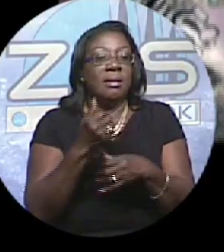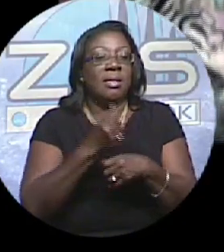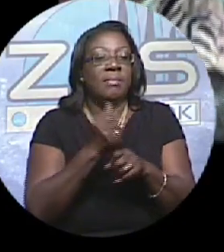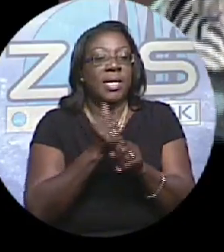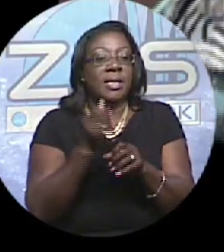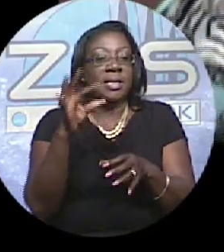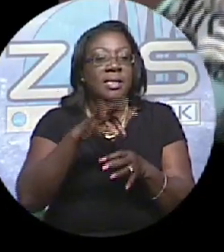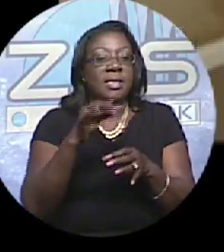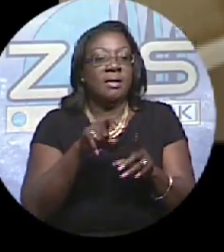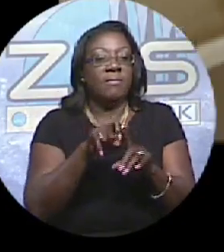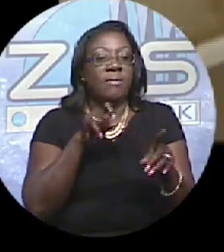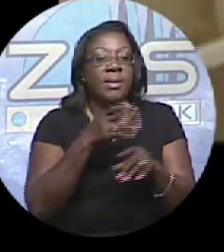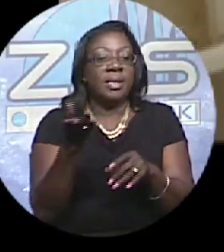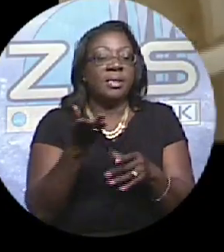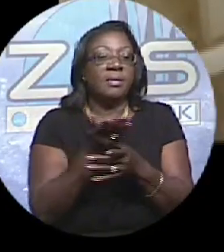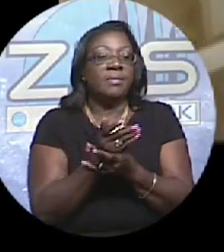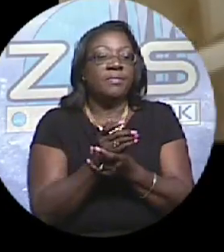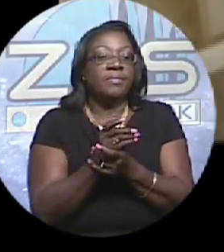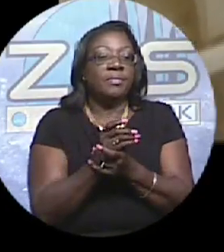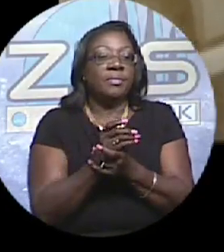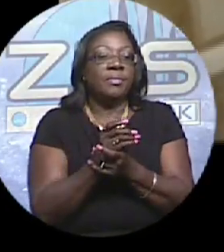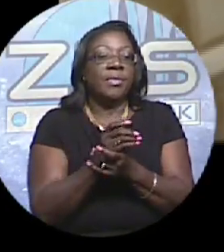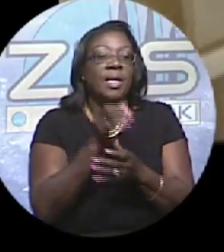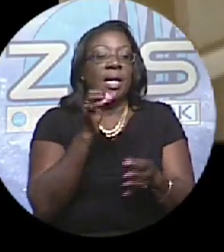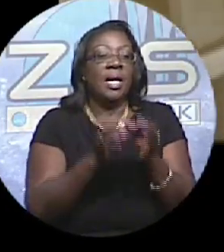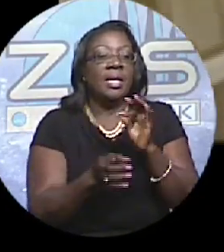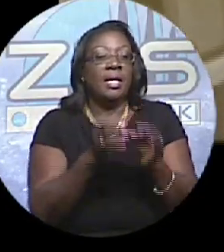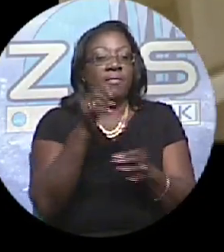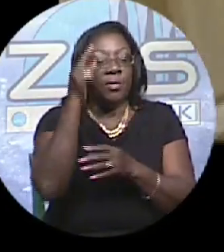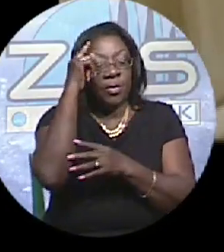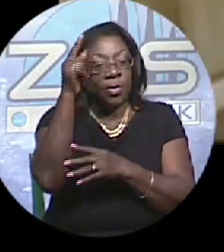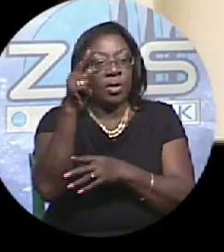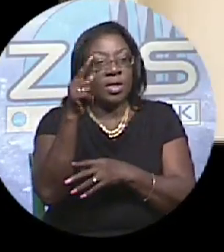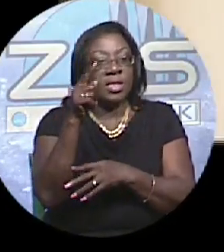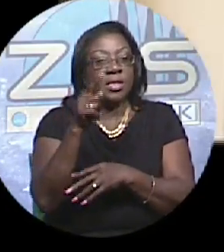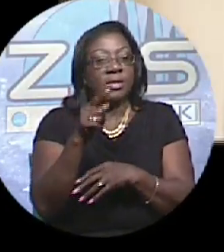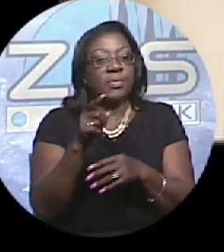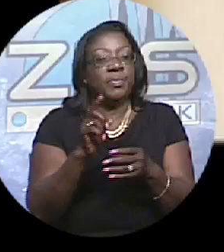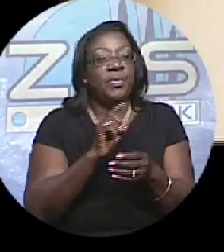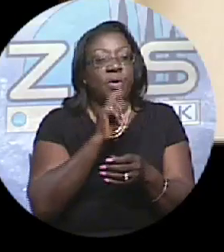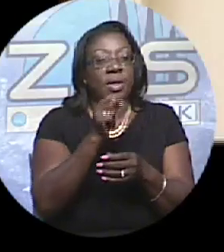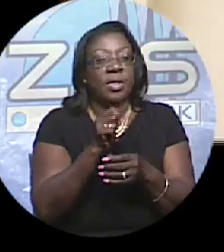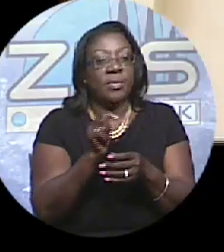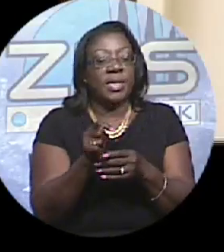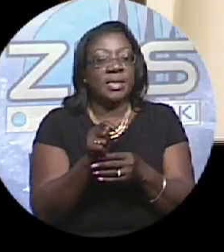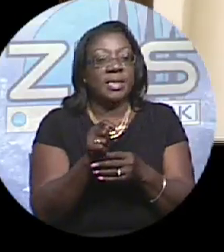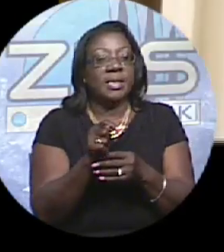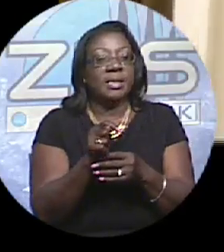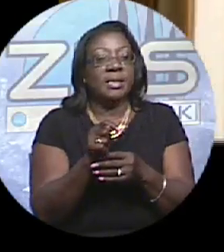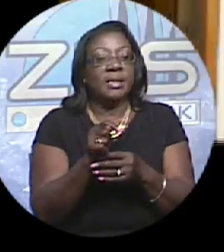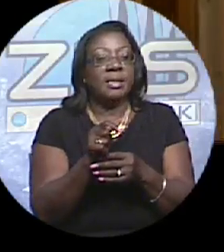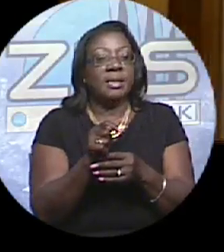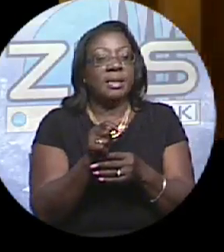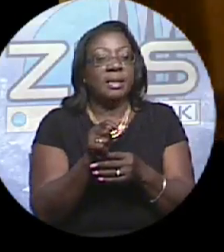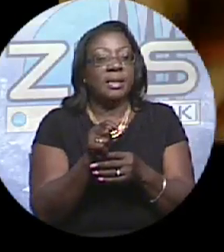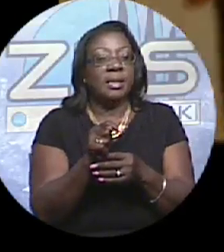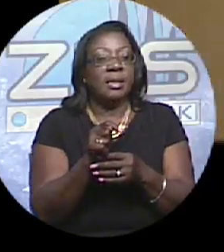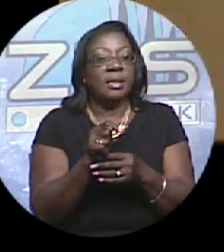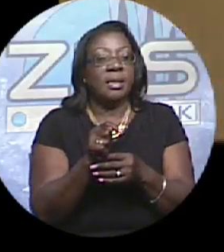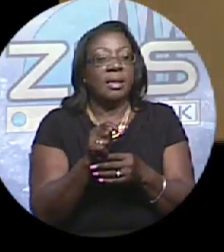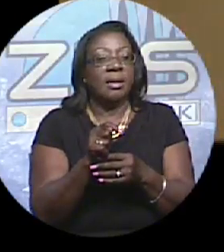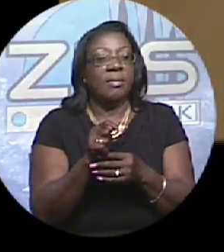you get tea bush. And if you thought she was purely a domestic, well, guess again. What did you do in